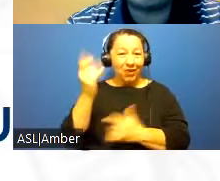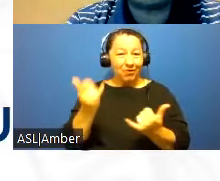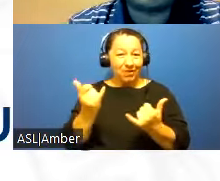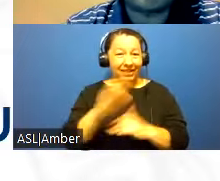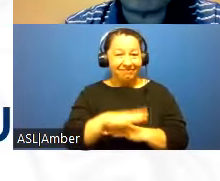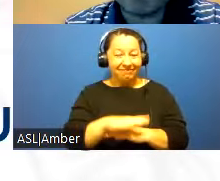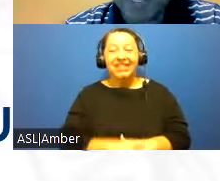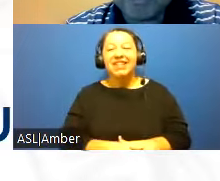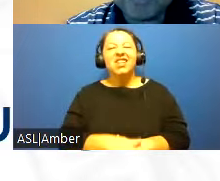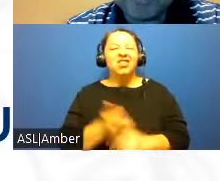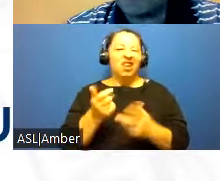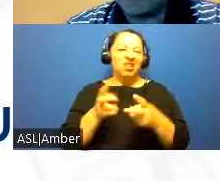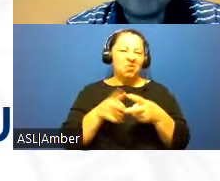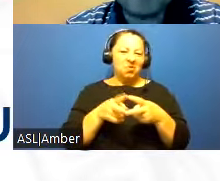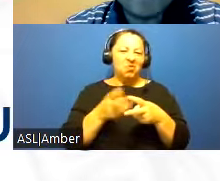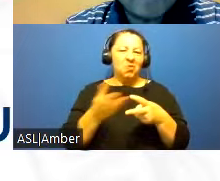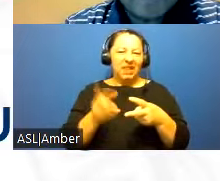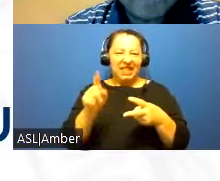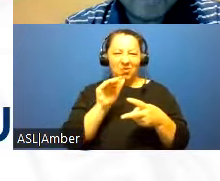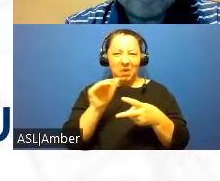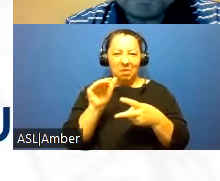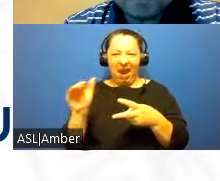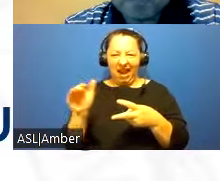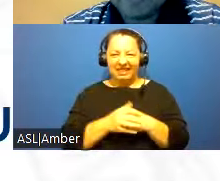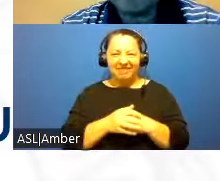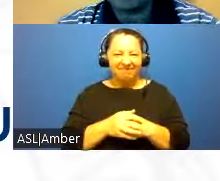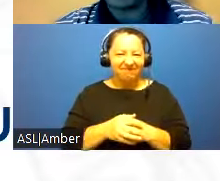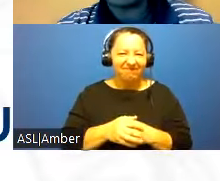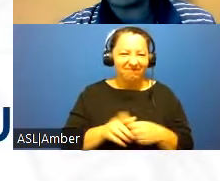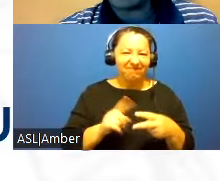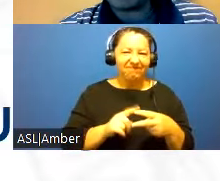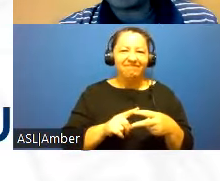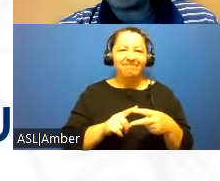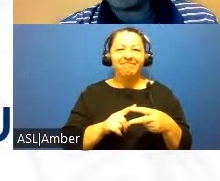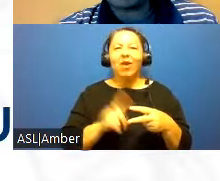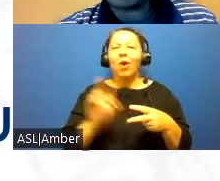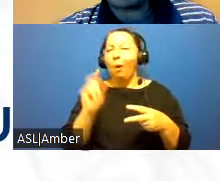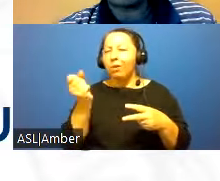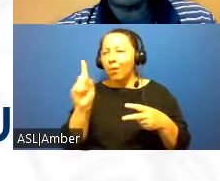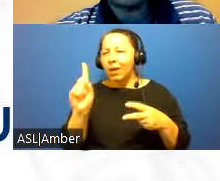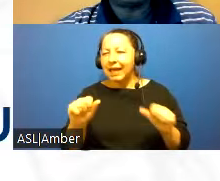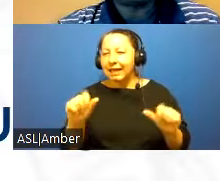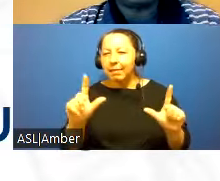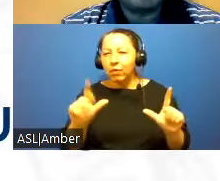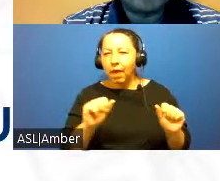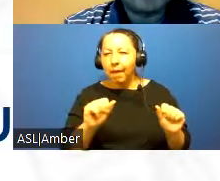a couple things to remind you of. Hold on one sec, let me just